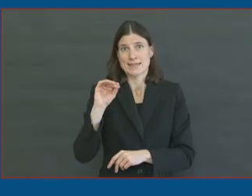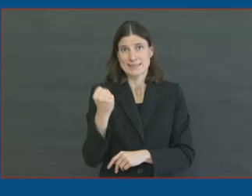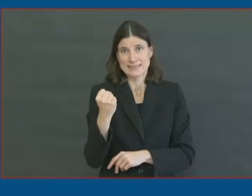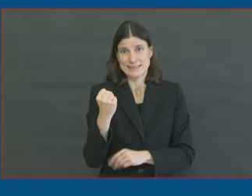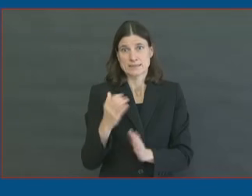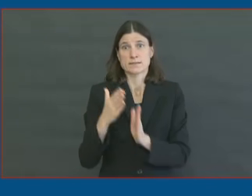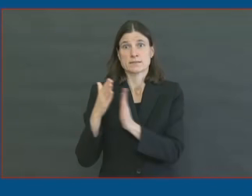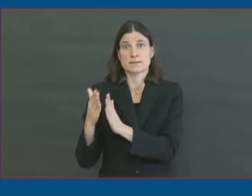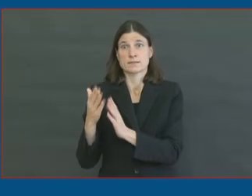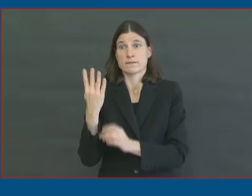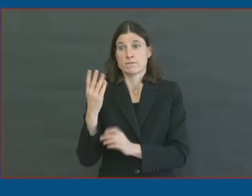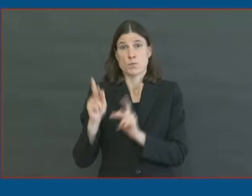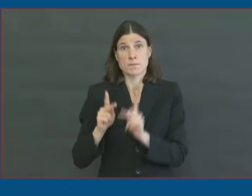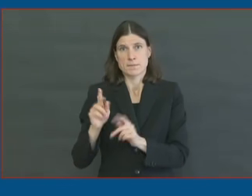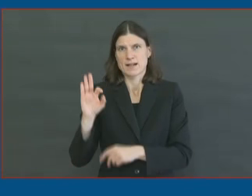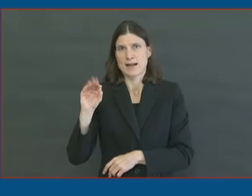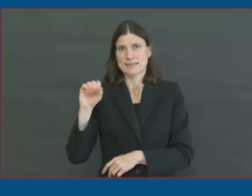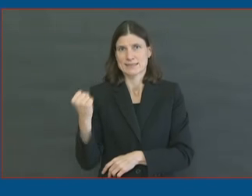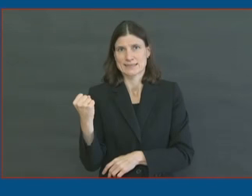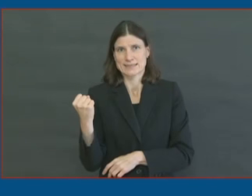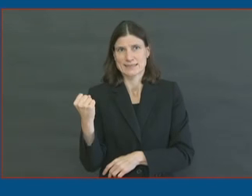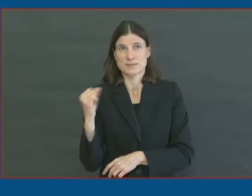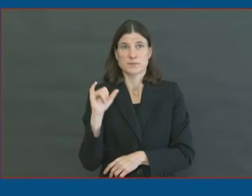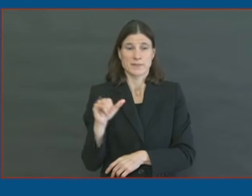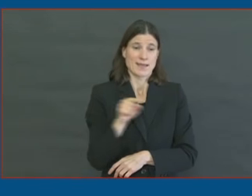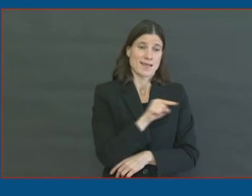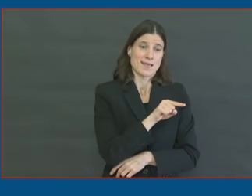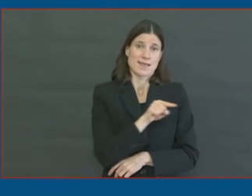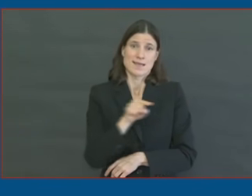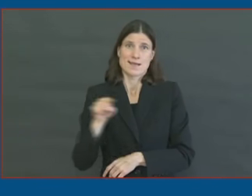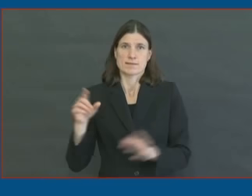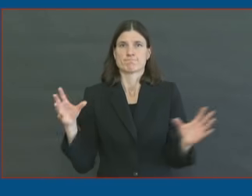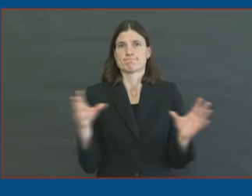80s, and 4 were in their 90s.